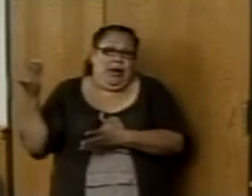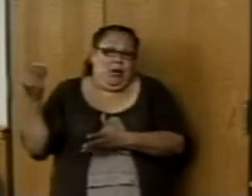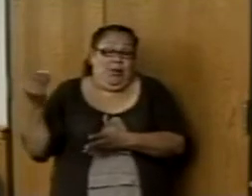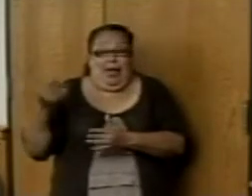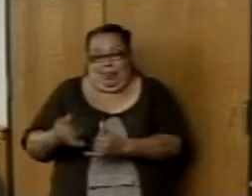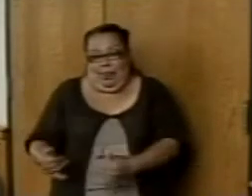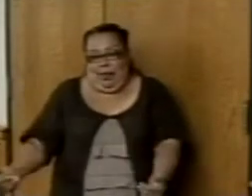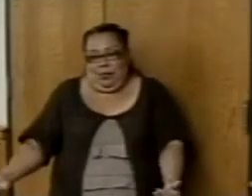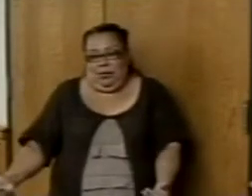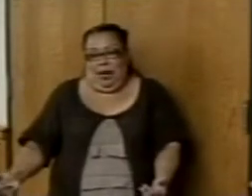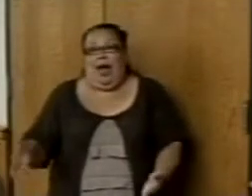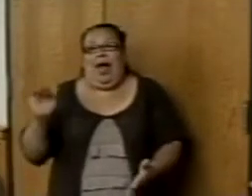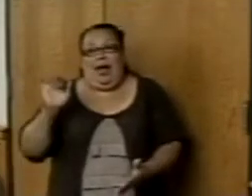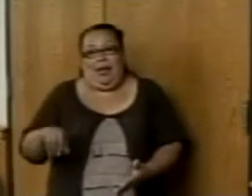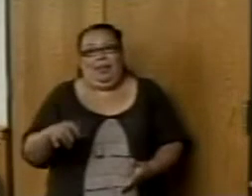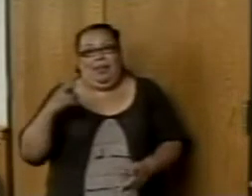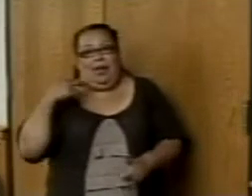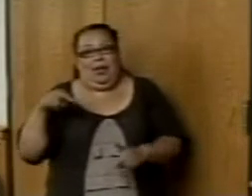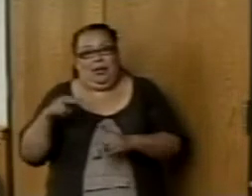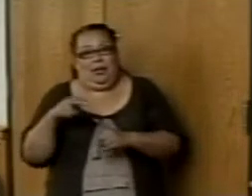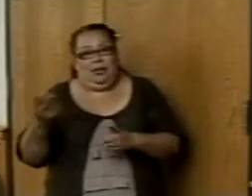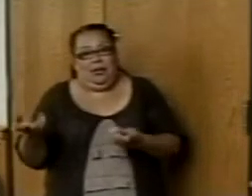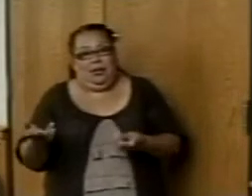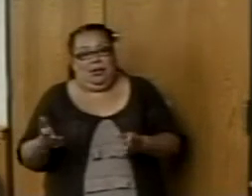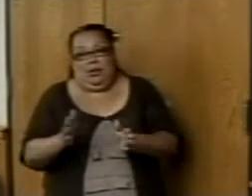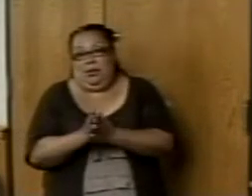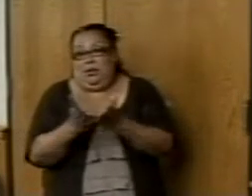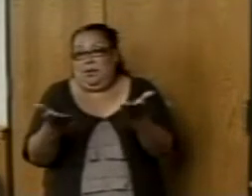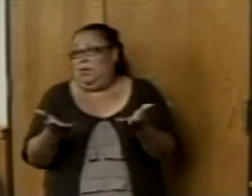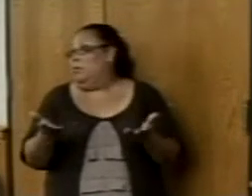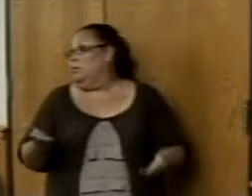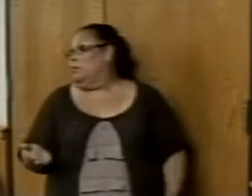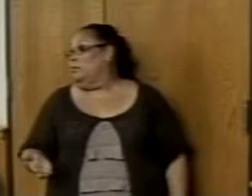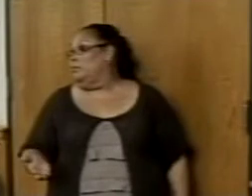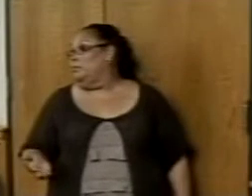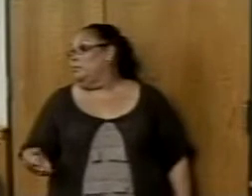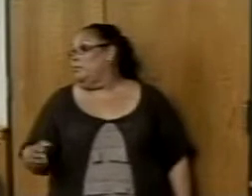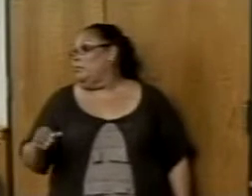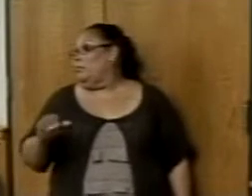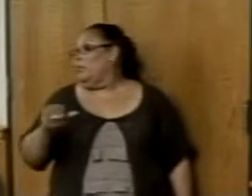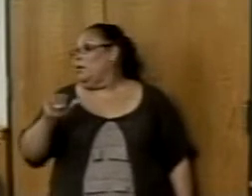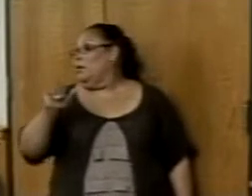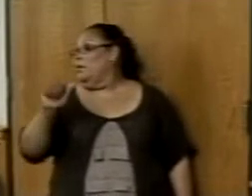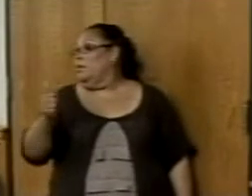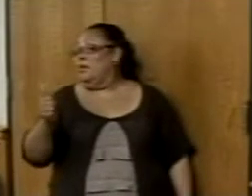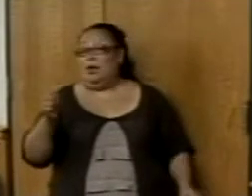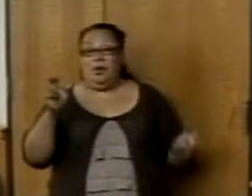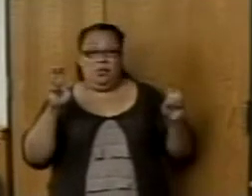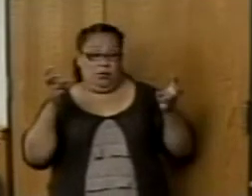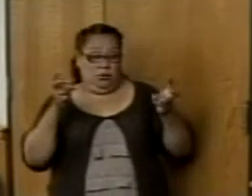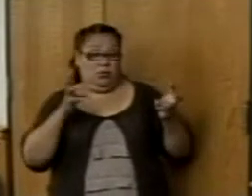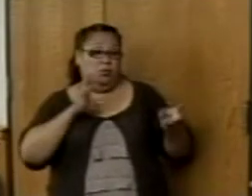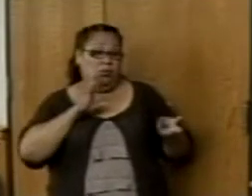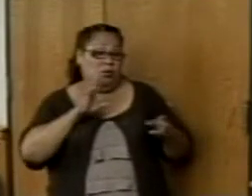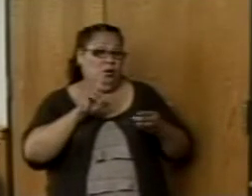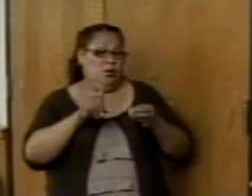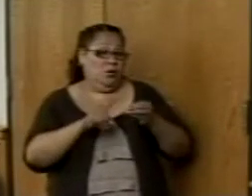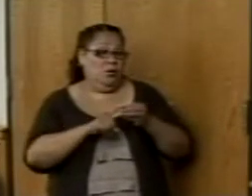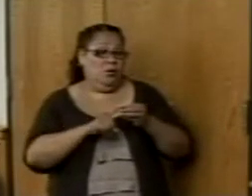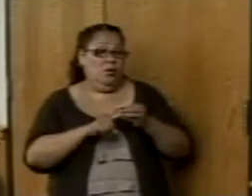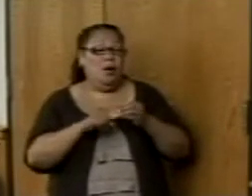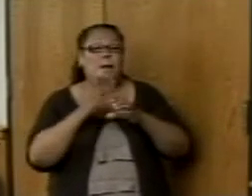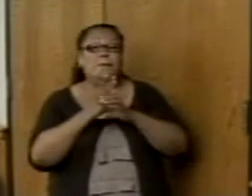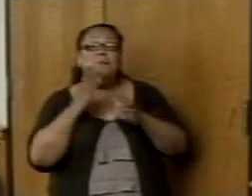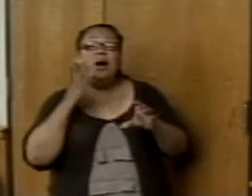the bottom line, and that's what you have to live with. It's right here. The other issue I'd like to talk about is the fact that the